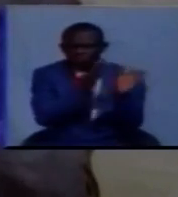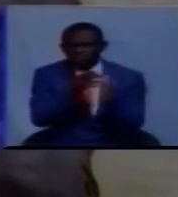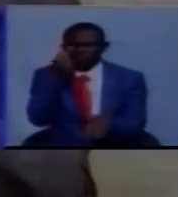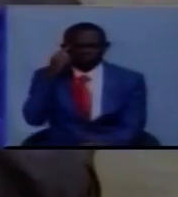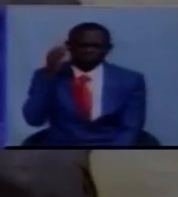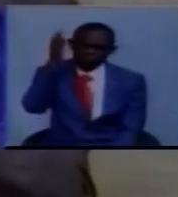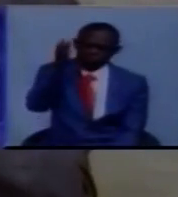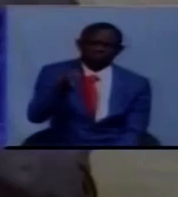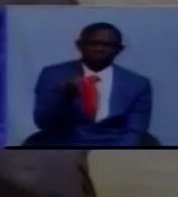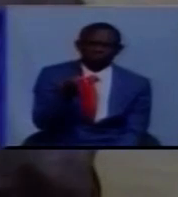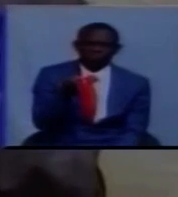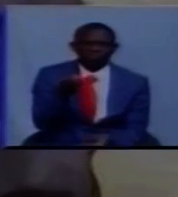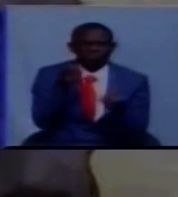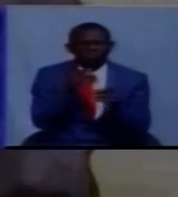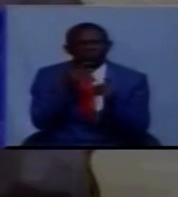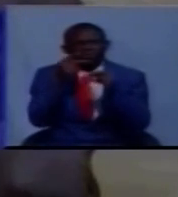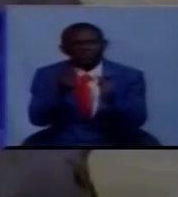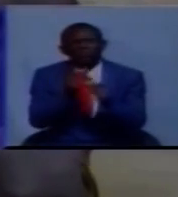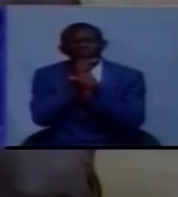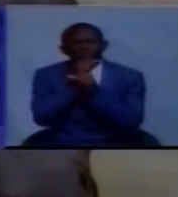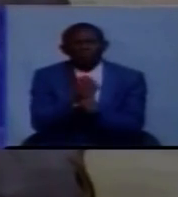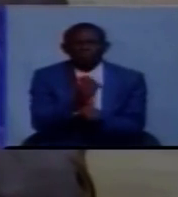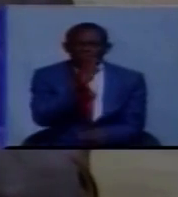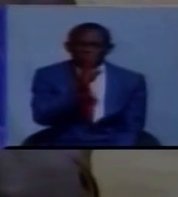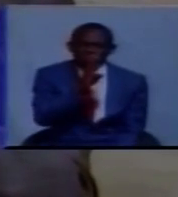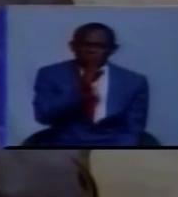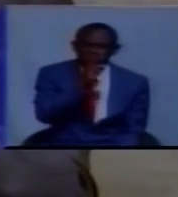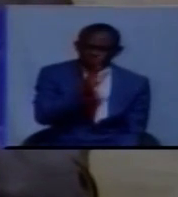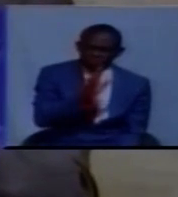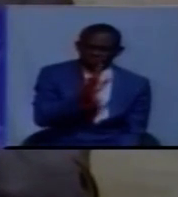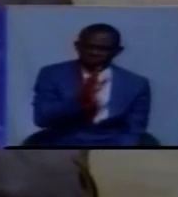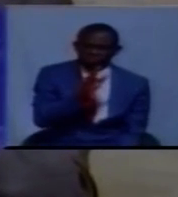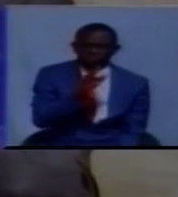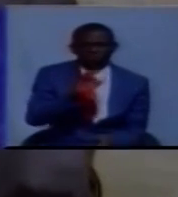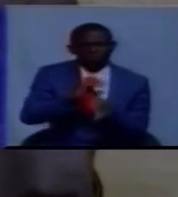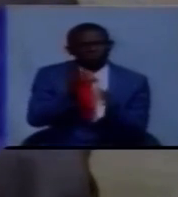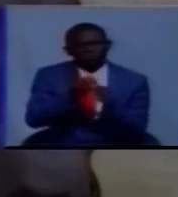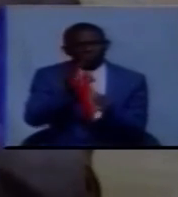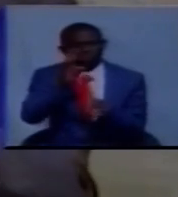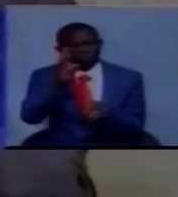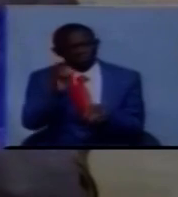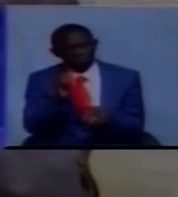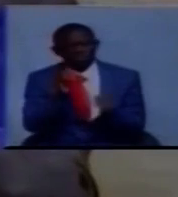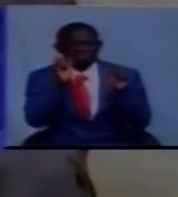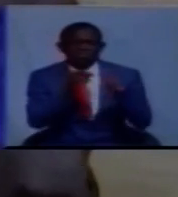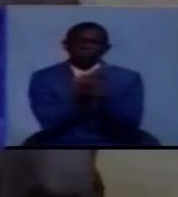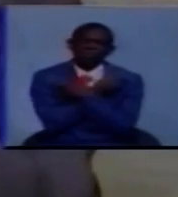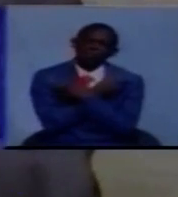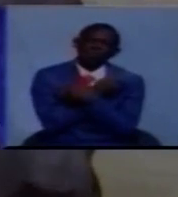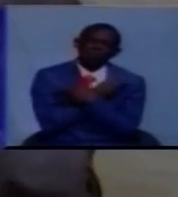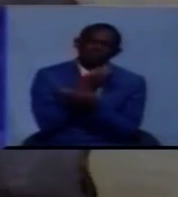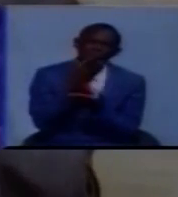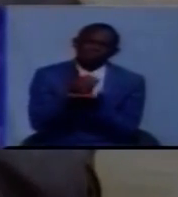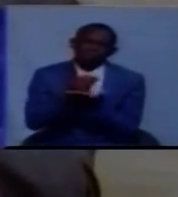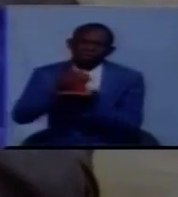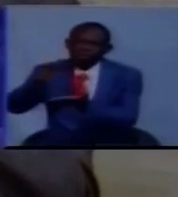of 55 or 60, I should be able to retire. I will have planned for my life. I'll know if I'm in this employment, I can